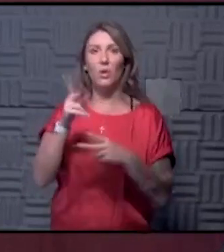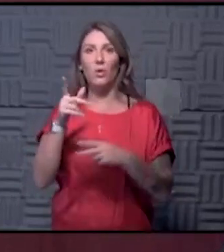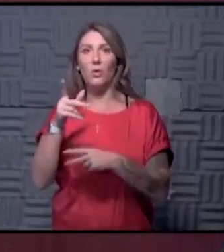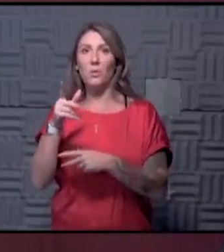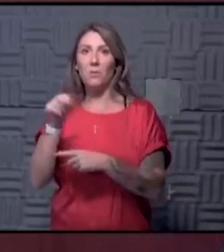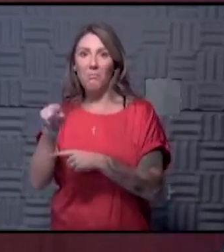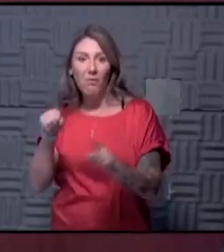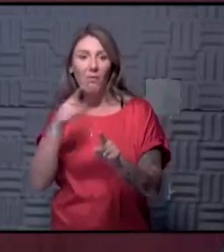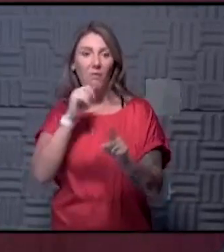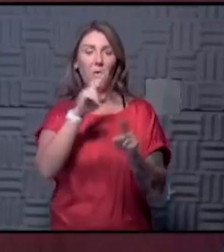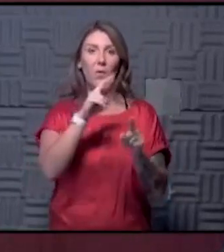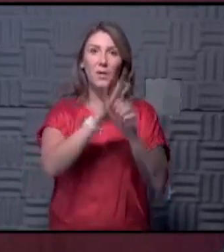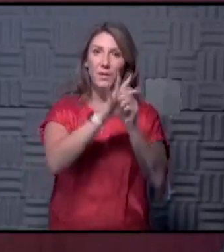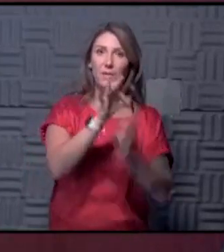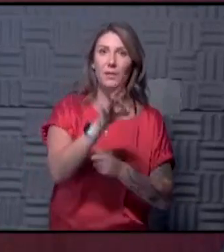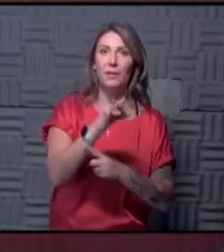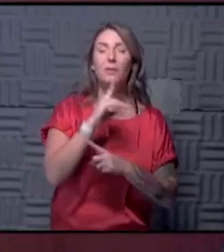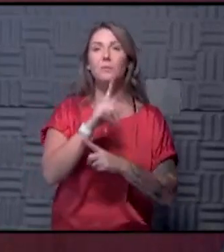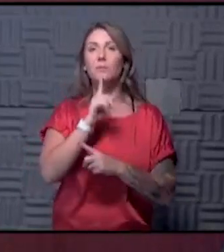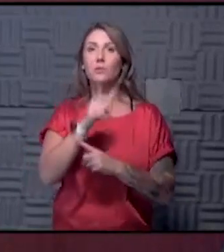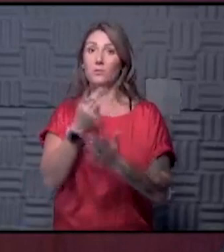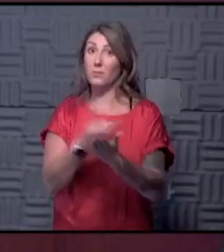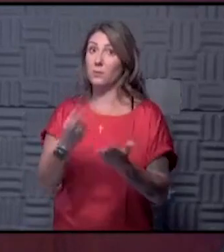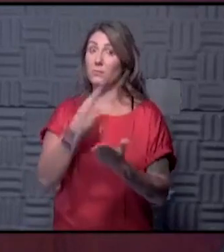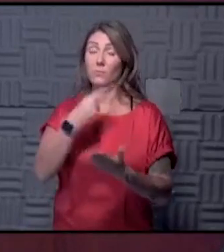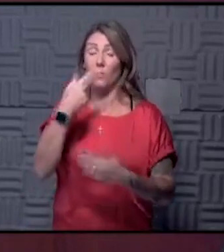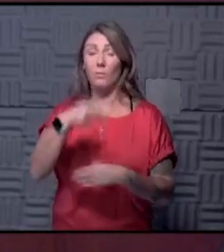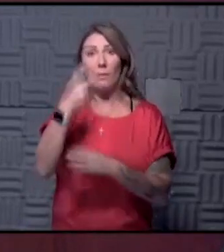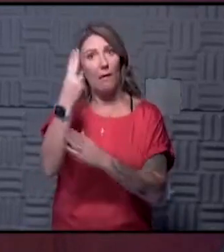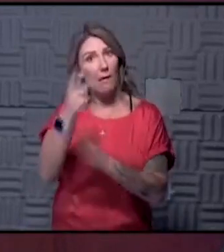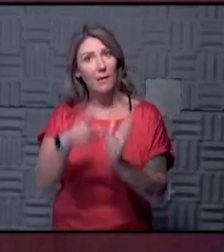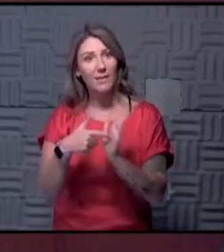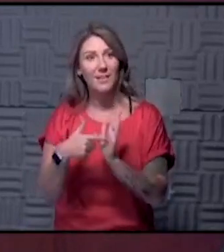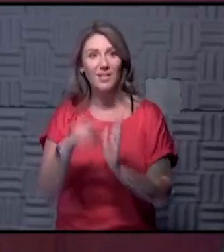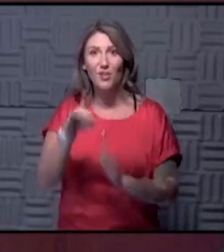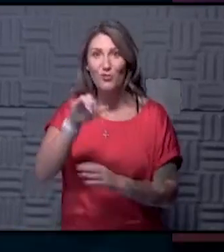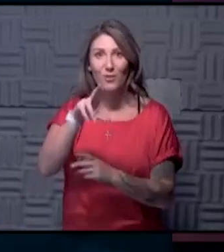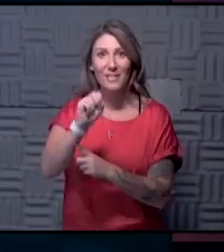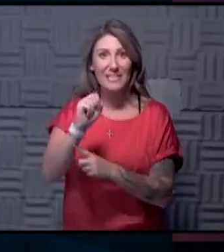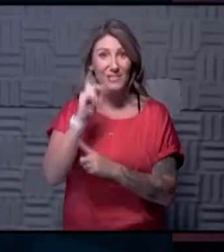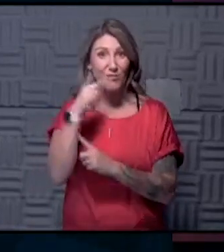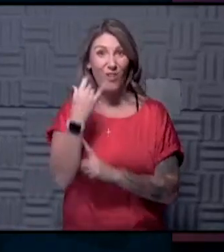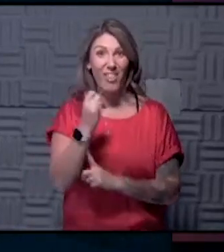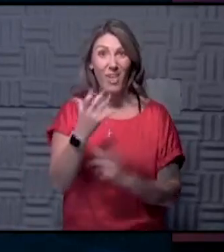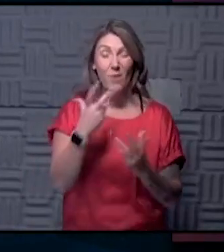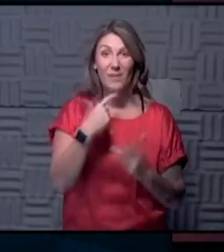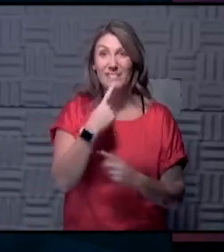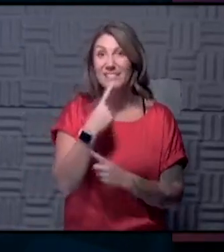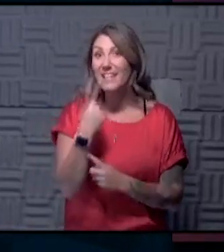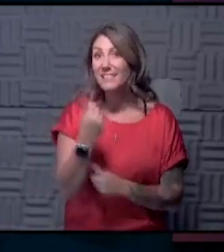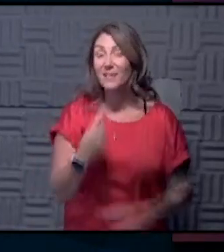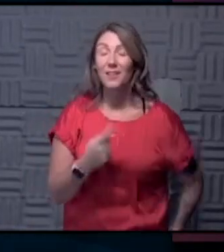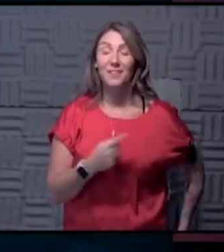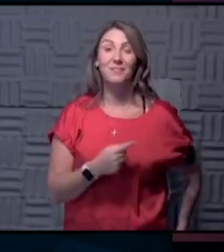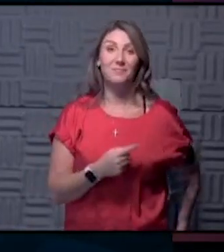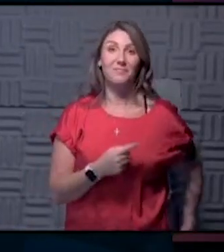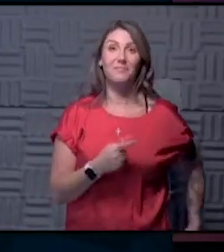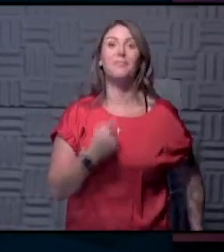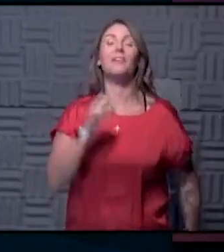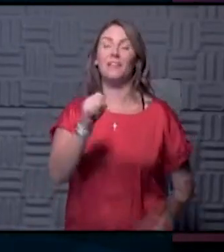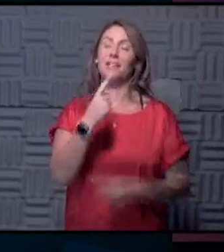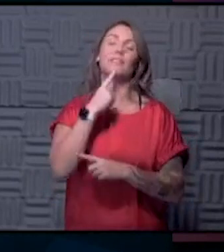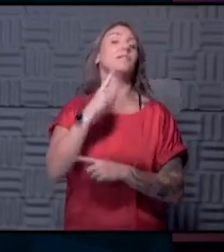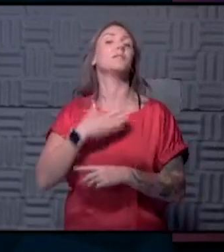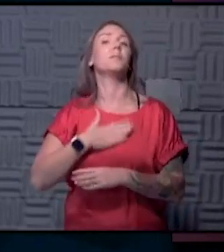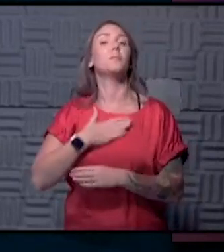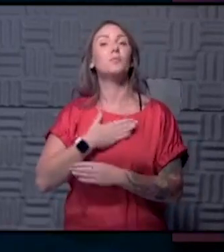sure those resources are going to be in high demand. Yes. Chris, thoughts? You look like you're about to say something. I know that face. Yeah, I appreciate the comment.